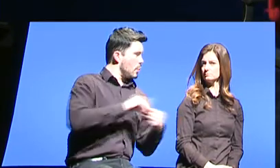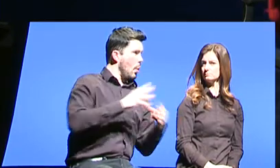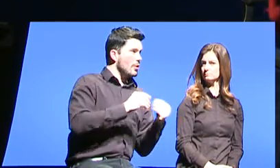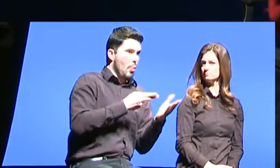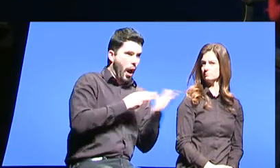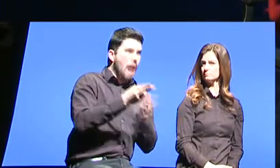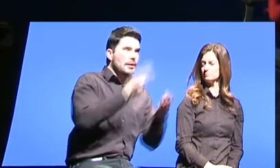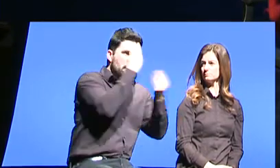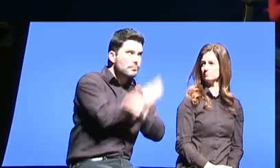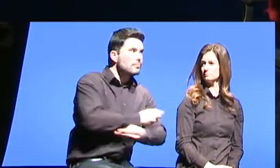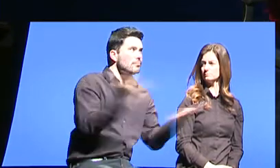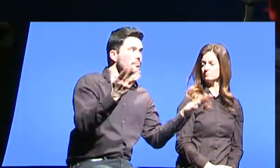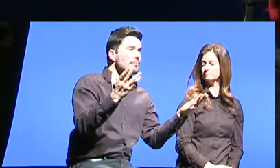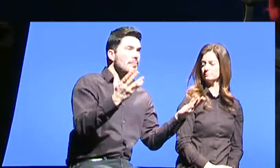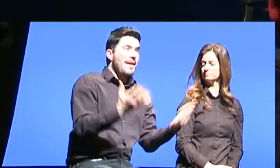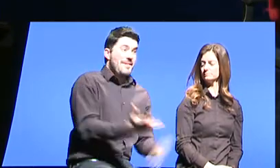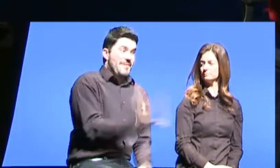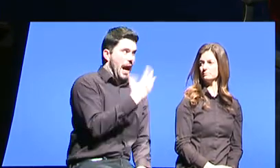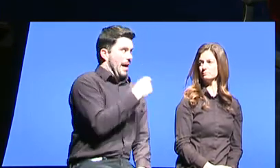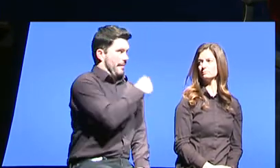portrayal of